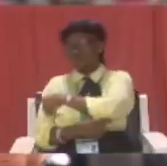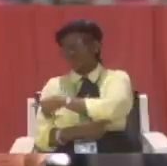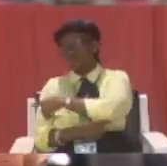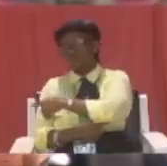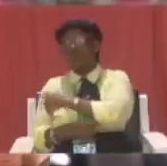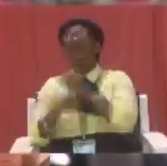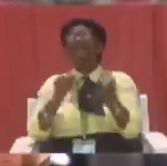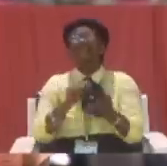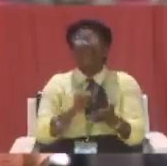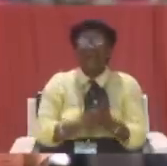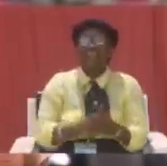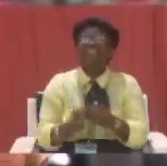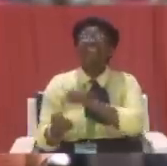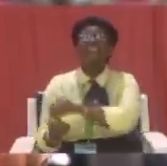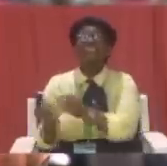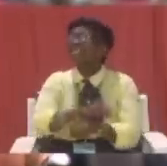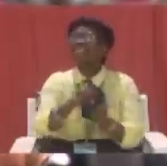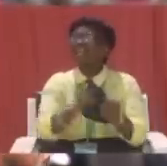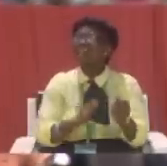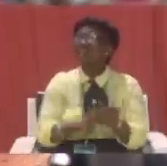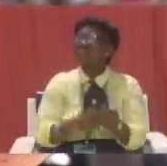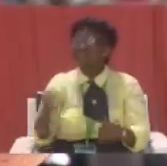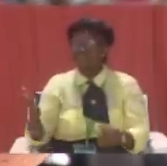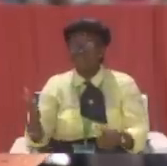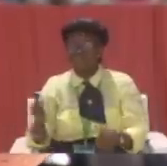Is anybody here tonight with any problem?